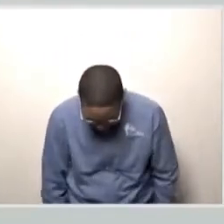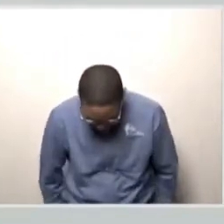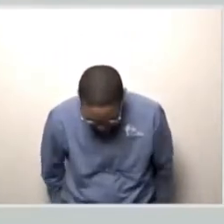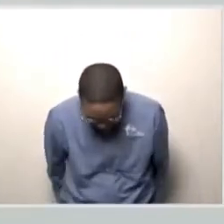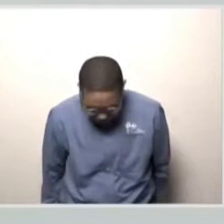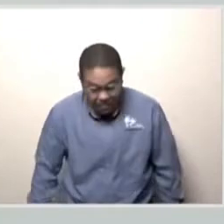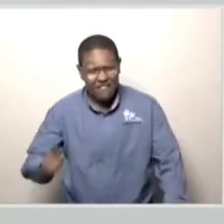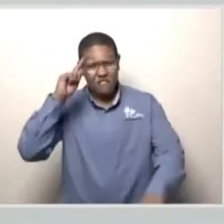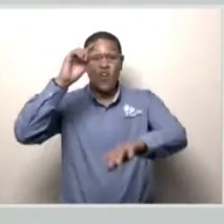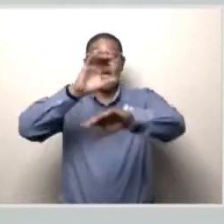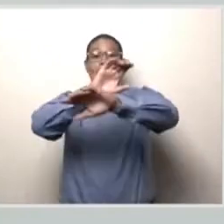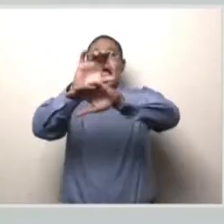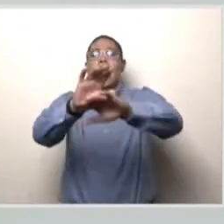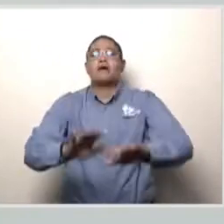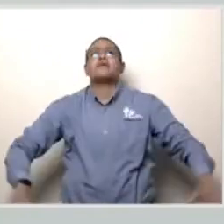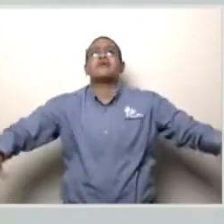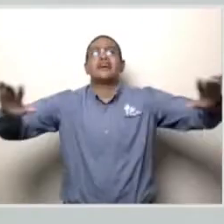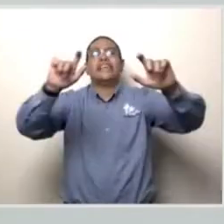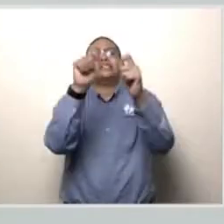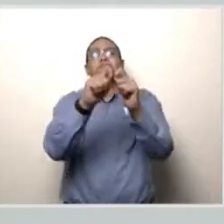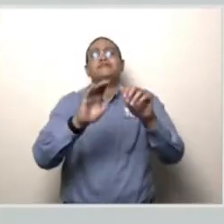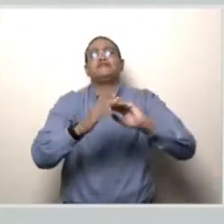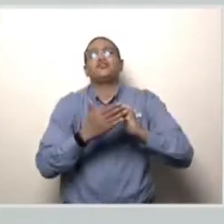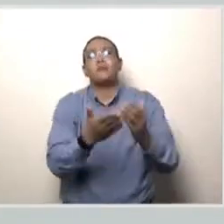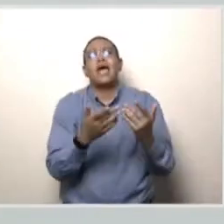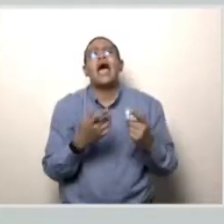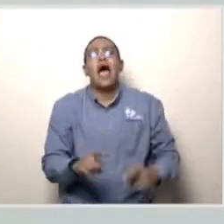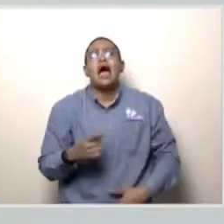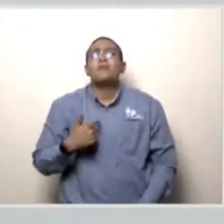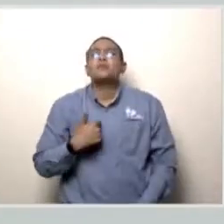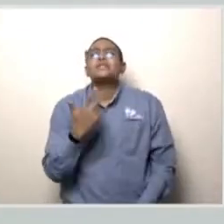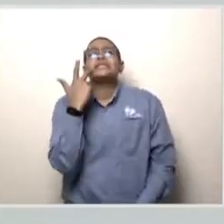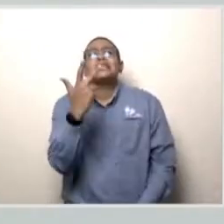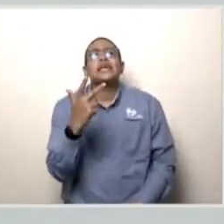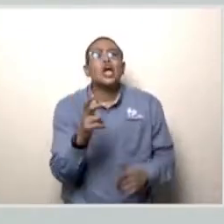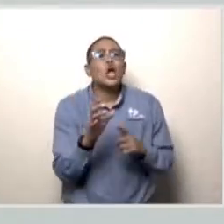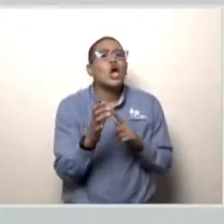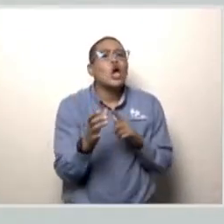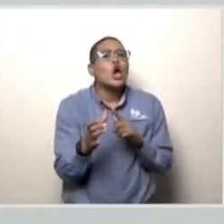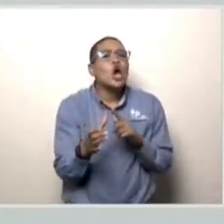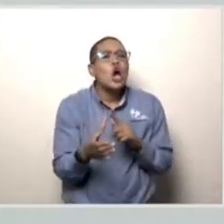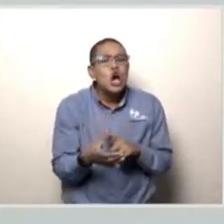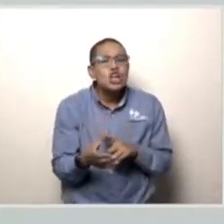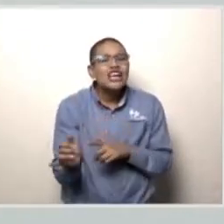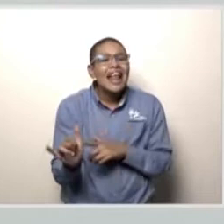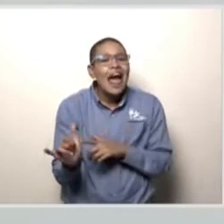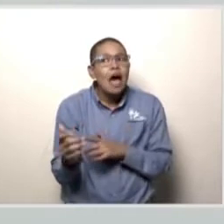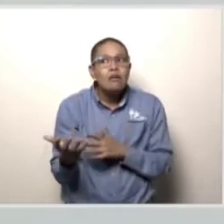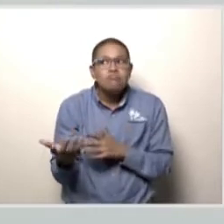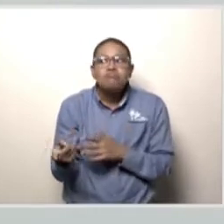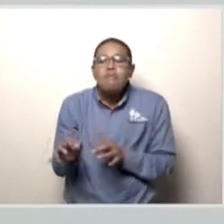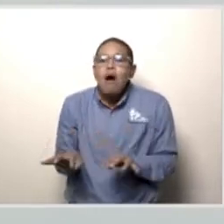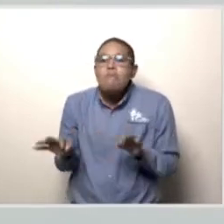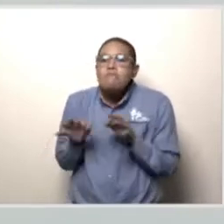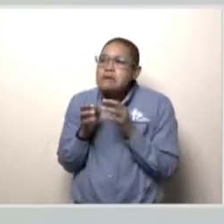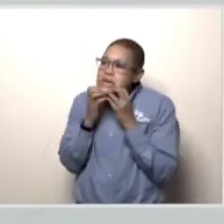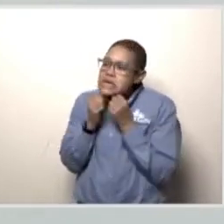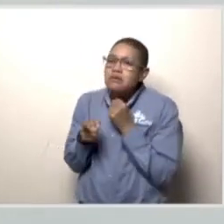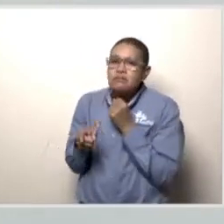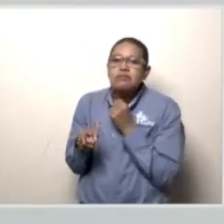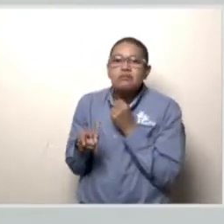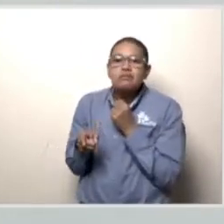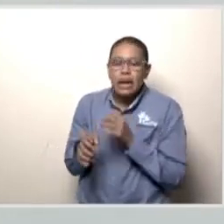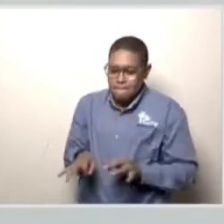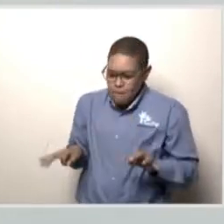Caribbean region, particularly Jamaica, we see culture as an important asset, an